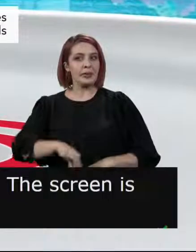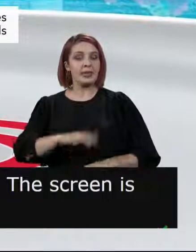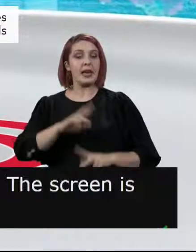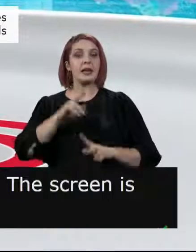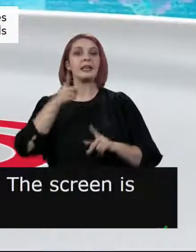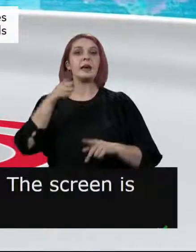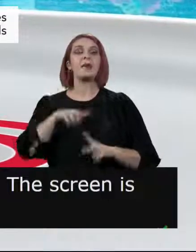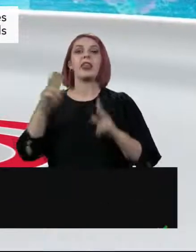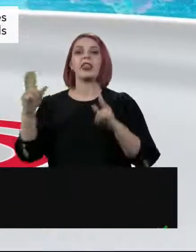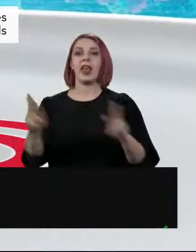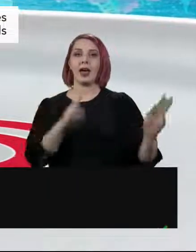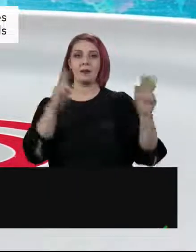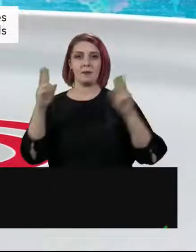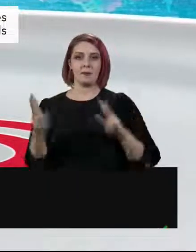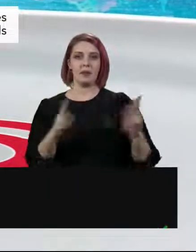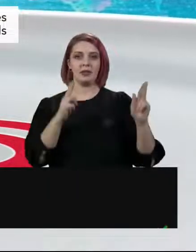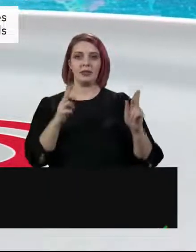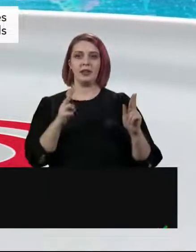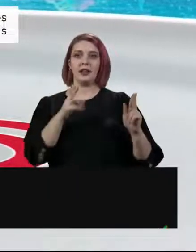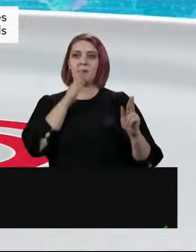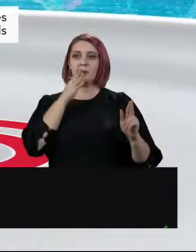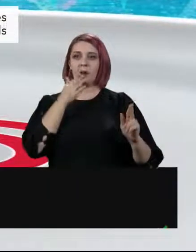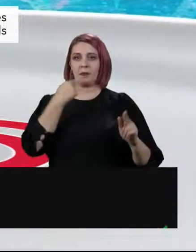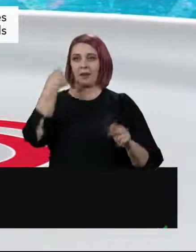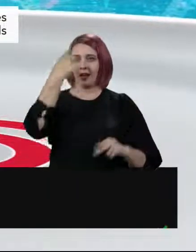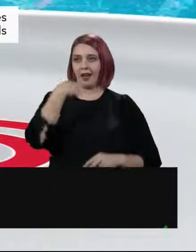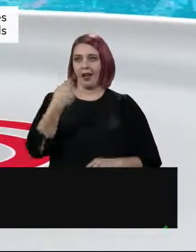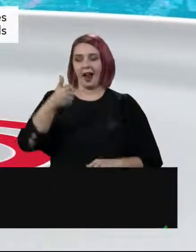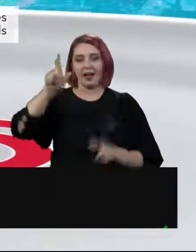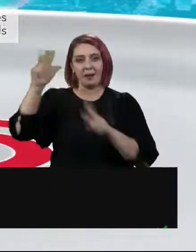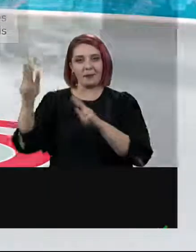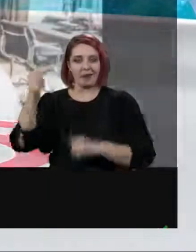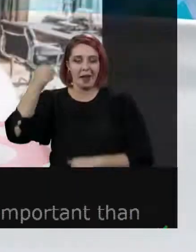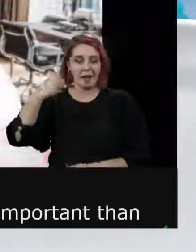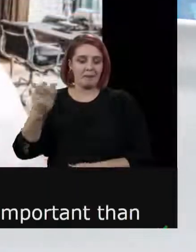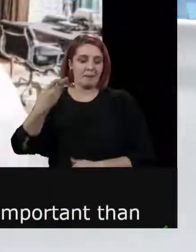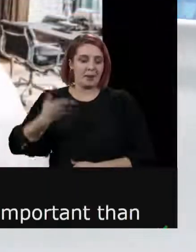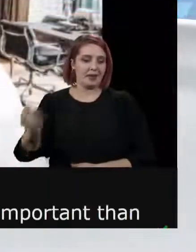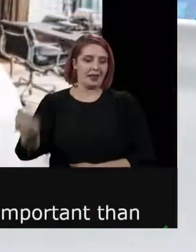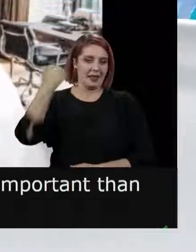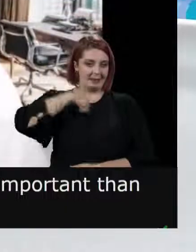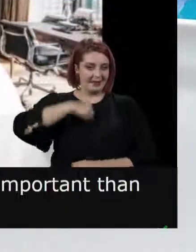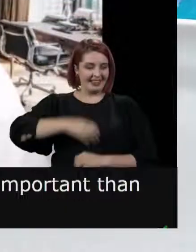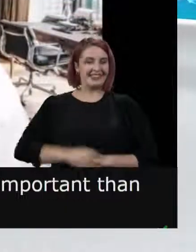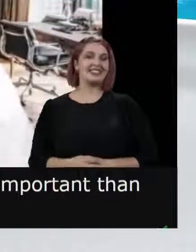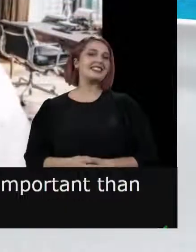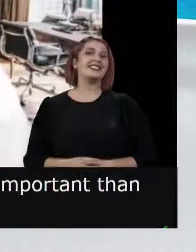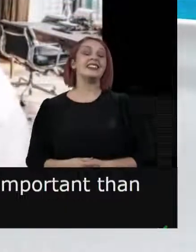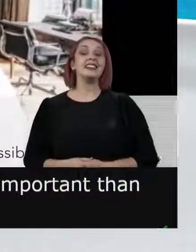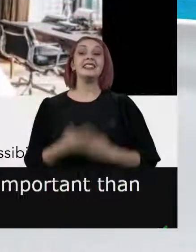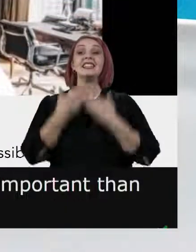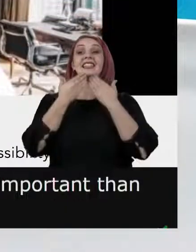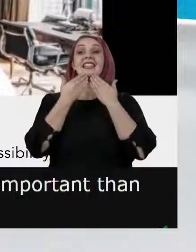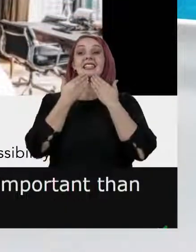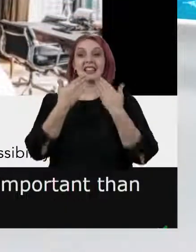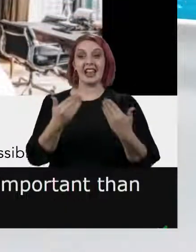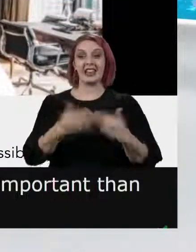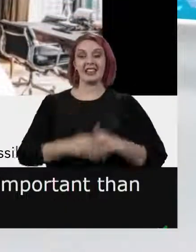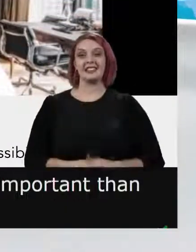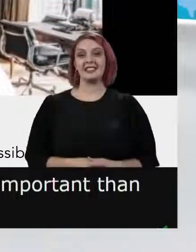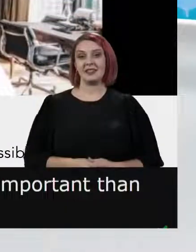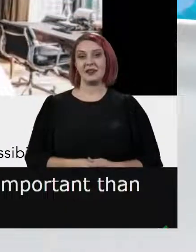more important than my face. And thank you so much for the opportunity to join